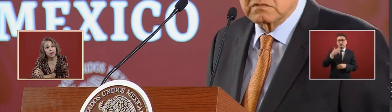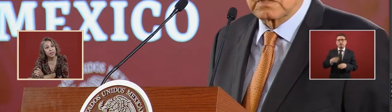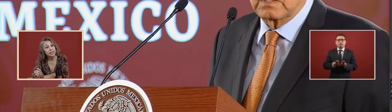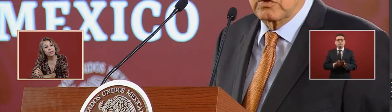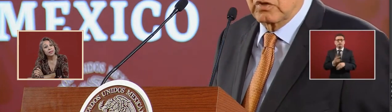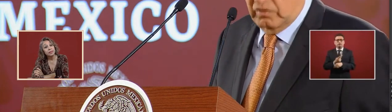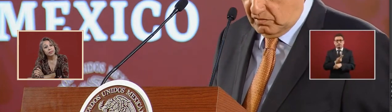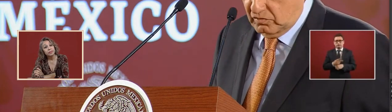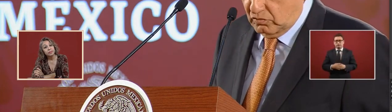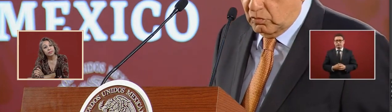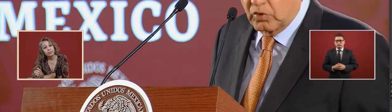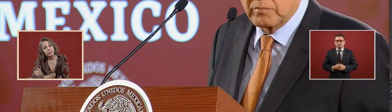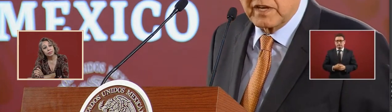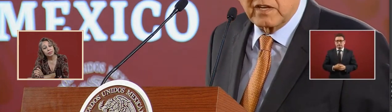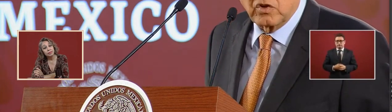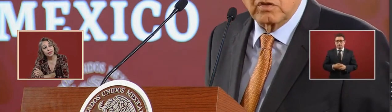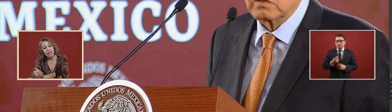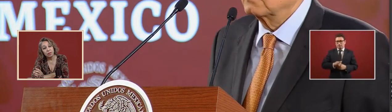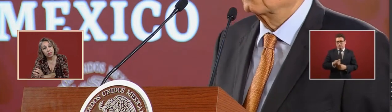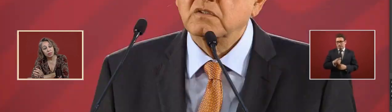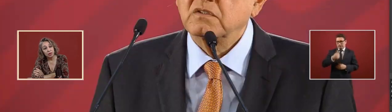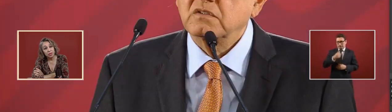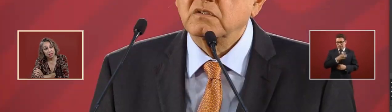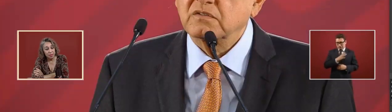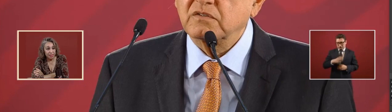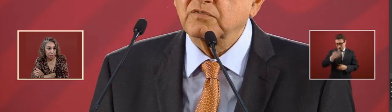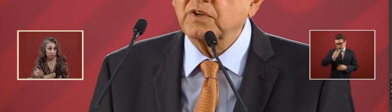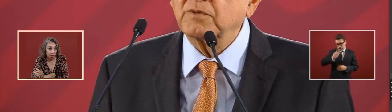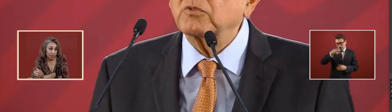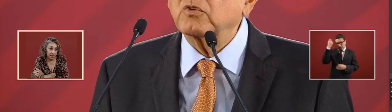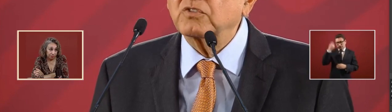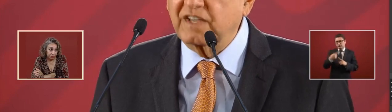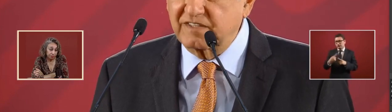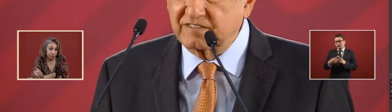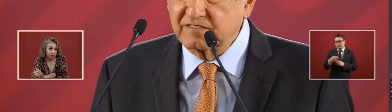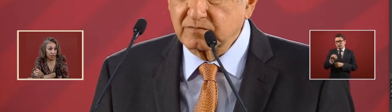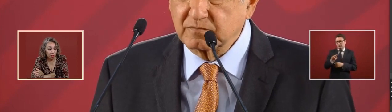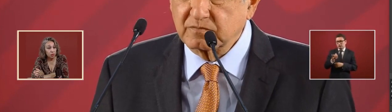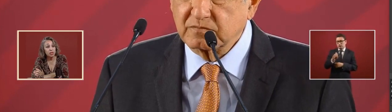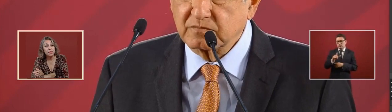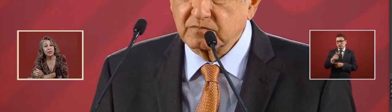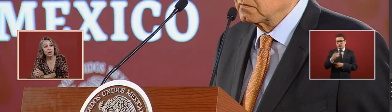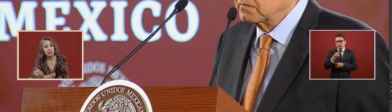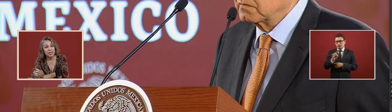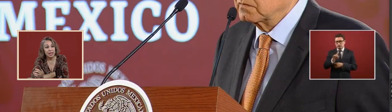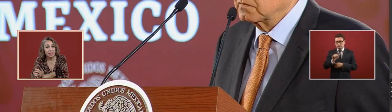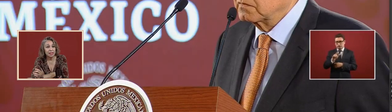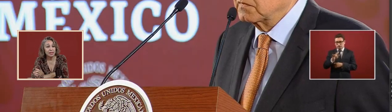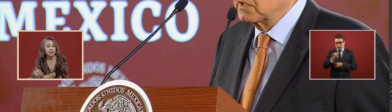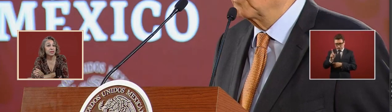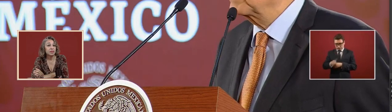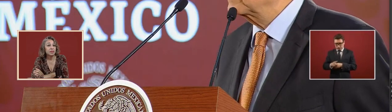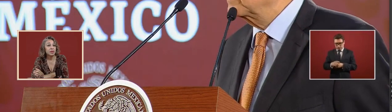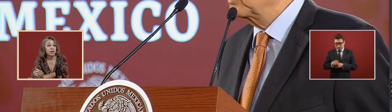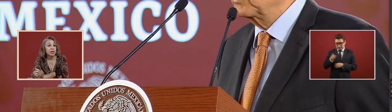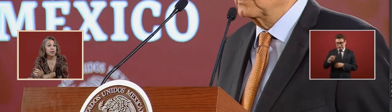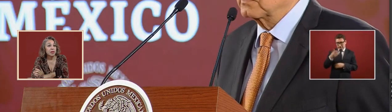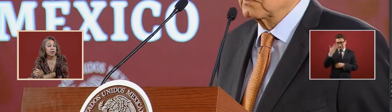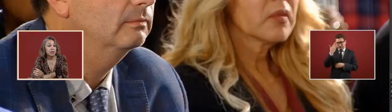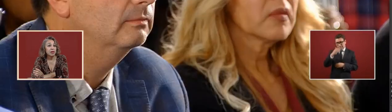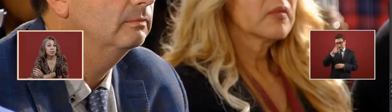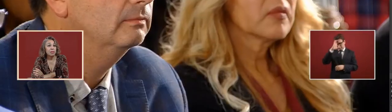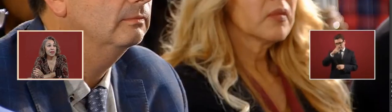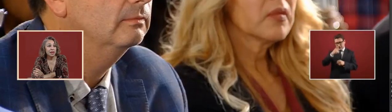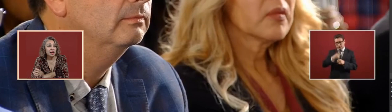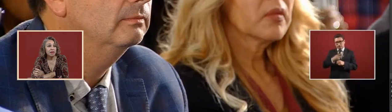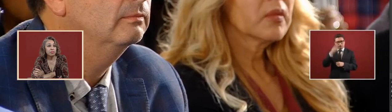cover-up que hubo en México, that there was in Mexico was Manuel González. Was Manuel González. El compadre de Porfirio.